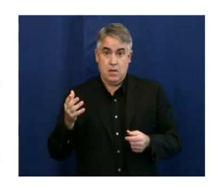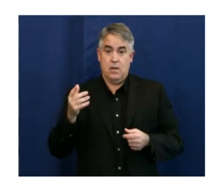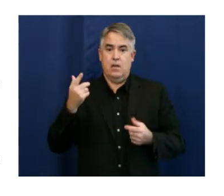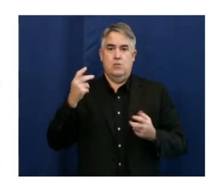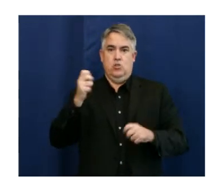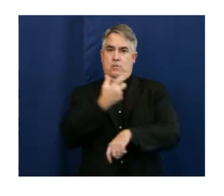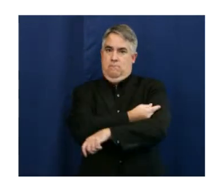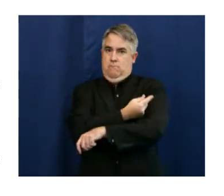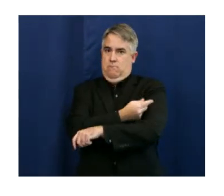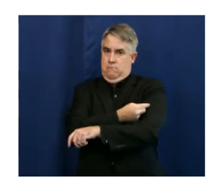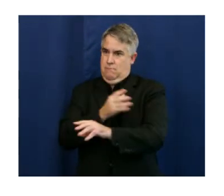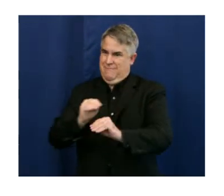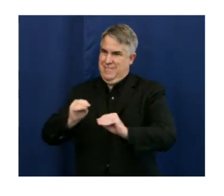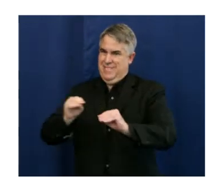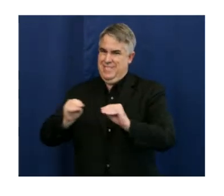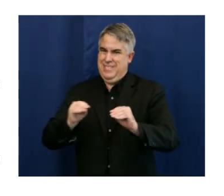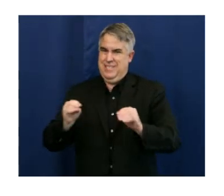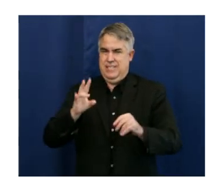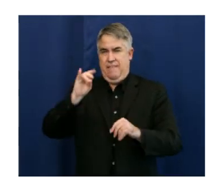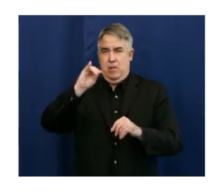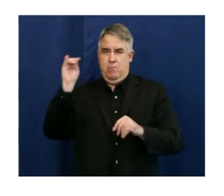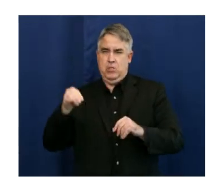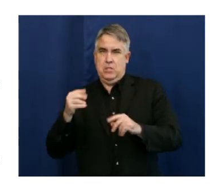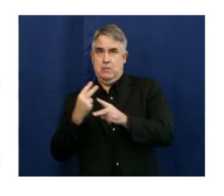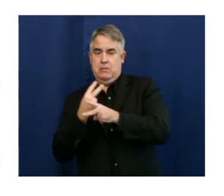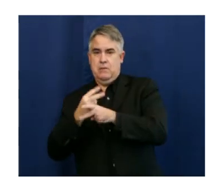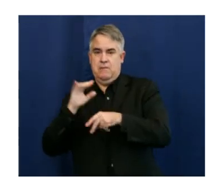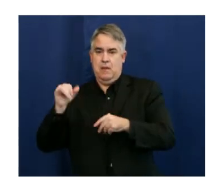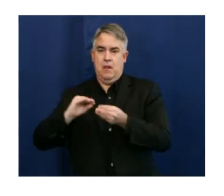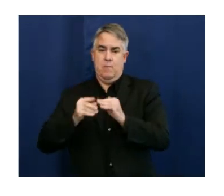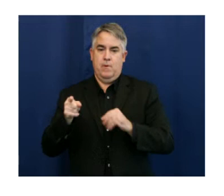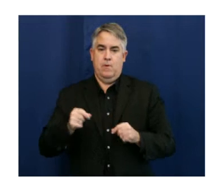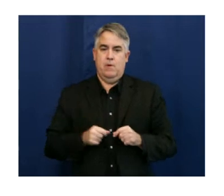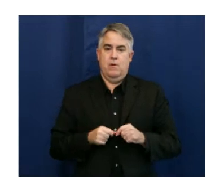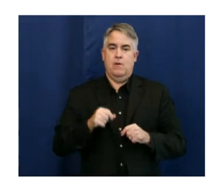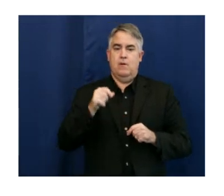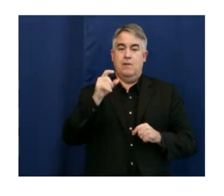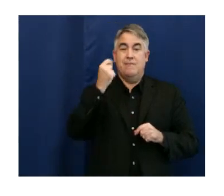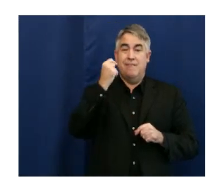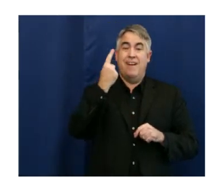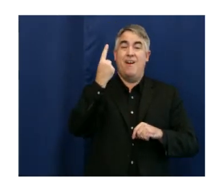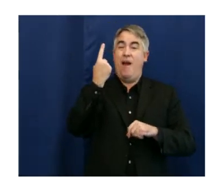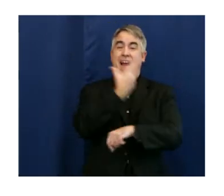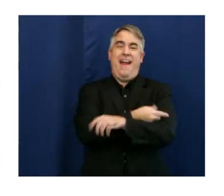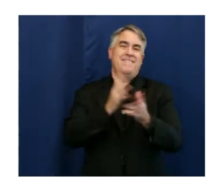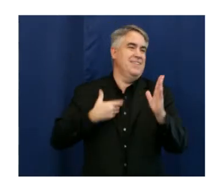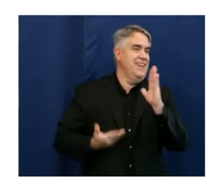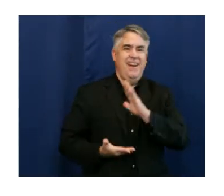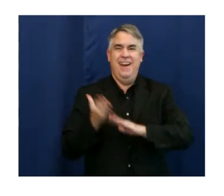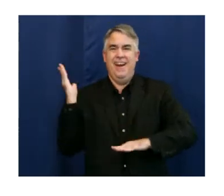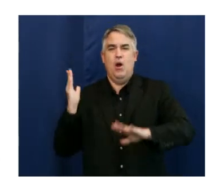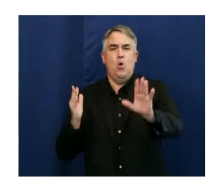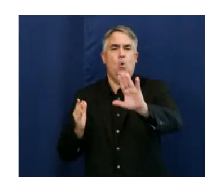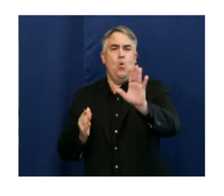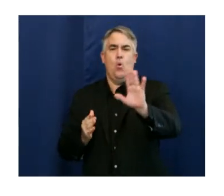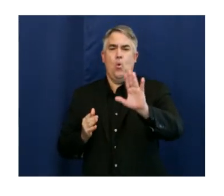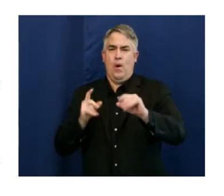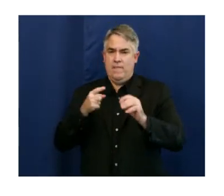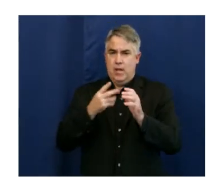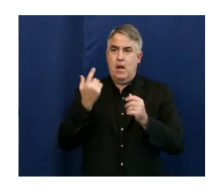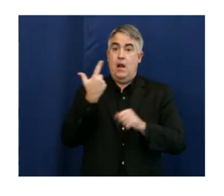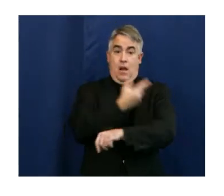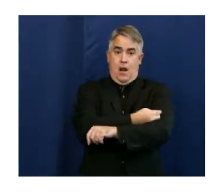Each of those folks need 2 shots, a first and a second dose. And so doing the math on that, starting February 1st, we would need to